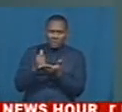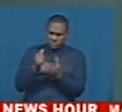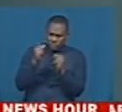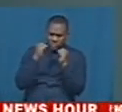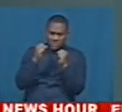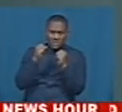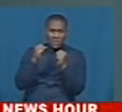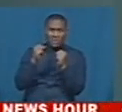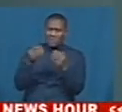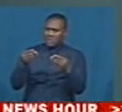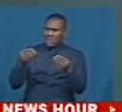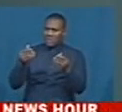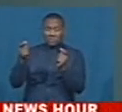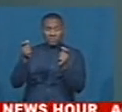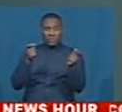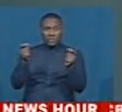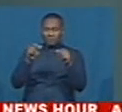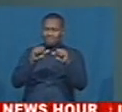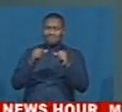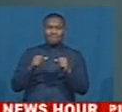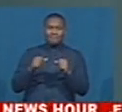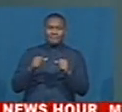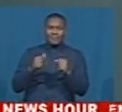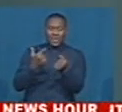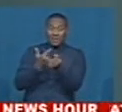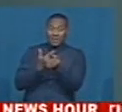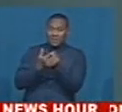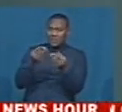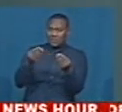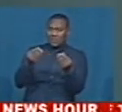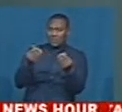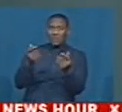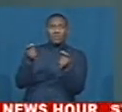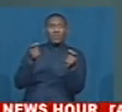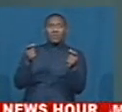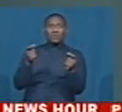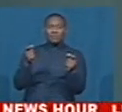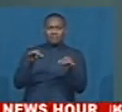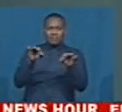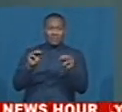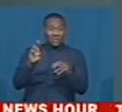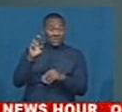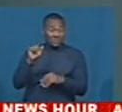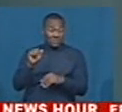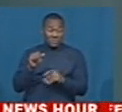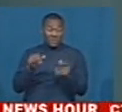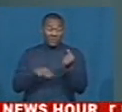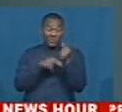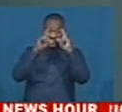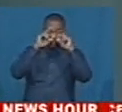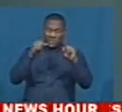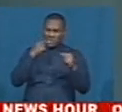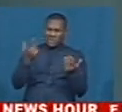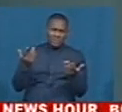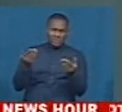solid and efficient land administration system. At the Ghana Land Administration Forum in Accra, Dr. Bawumia said Ghana's land